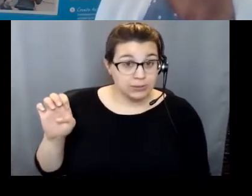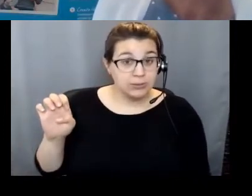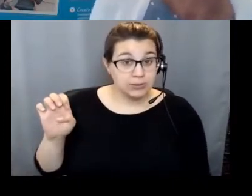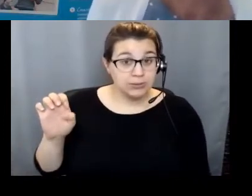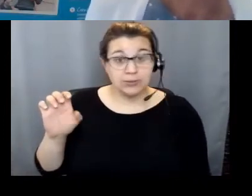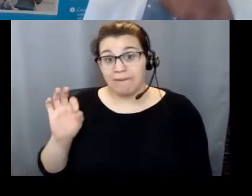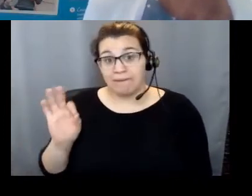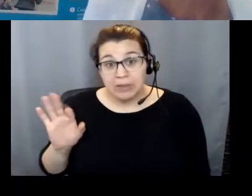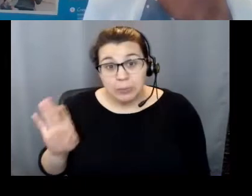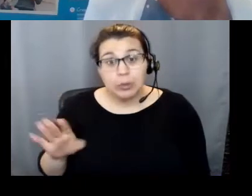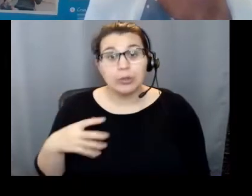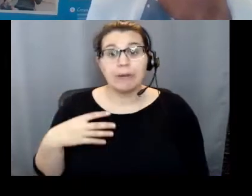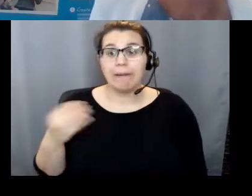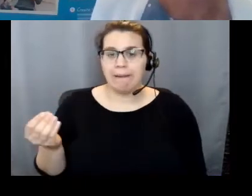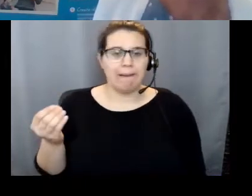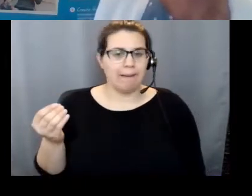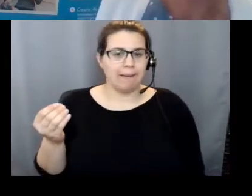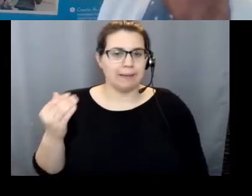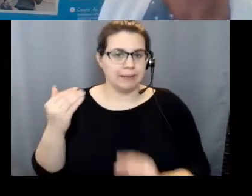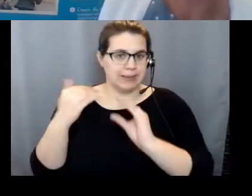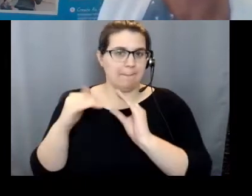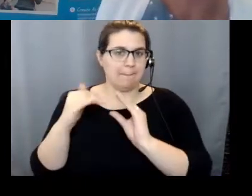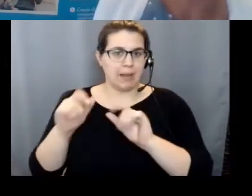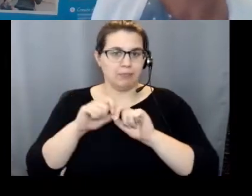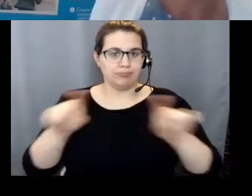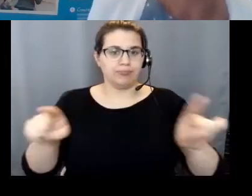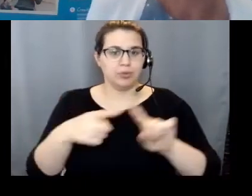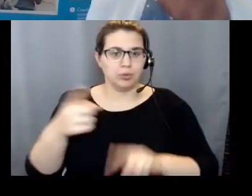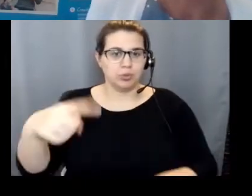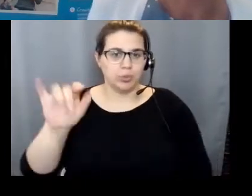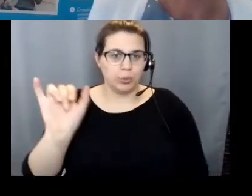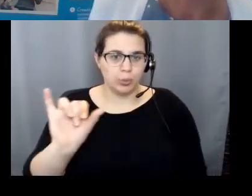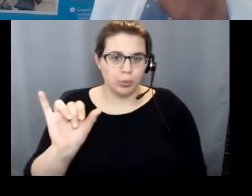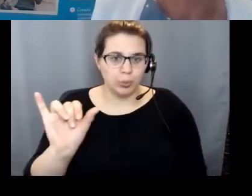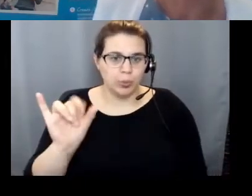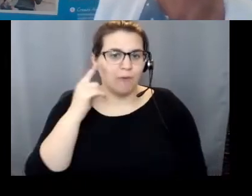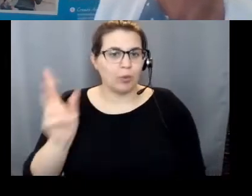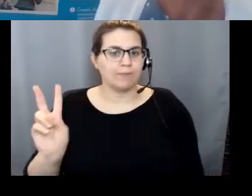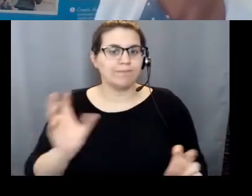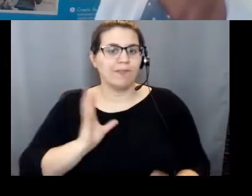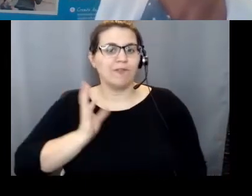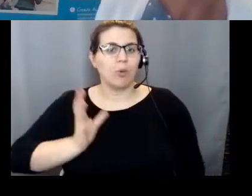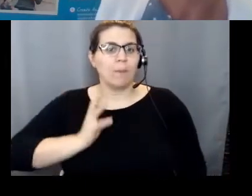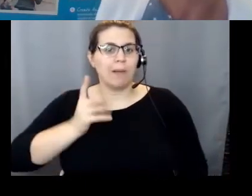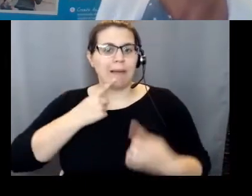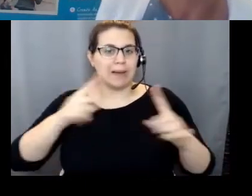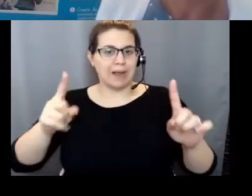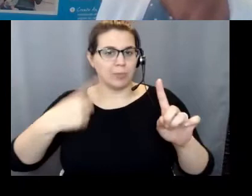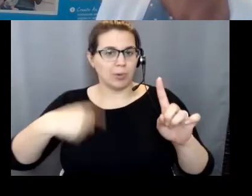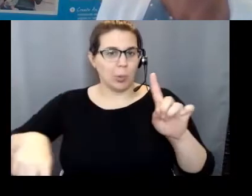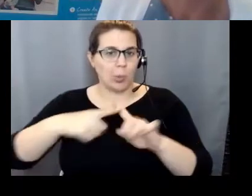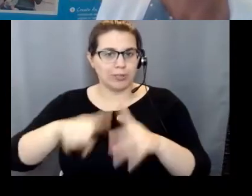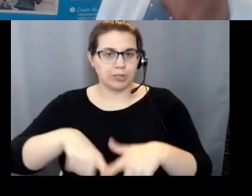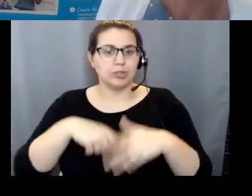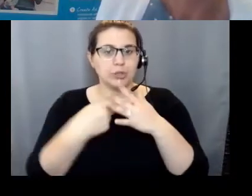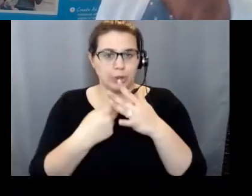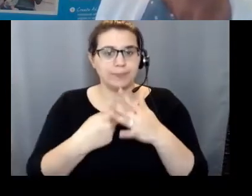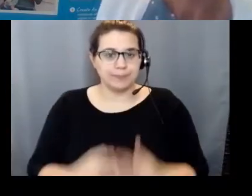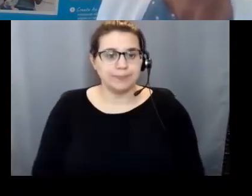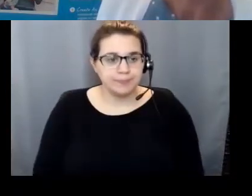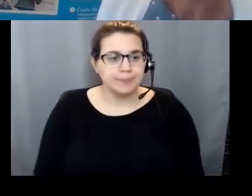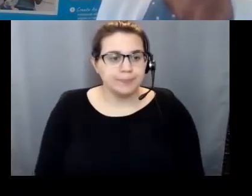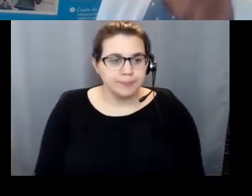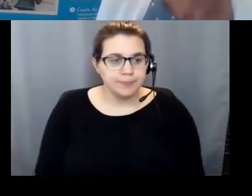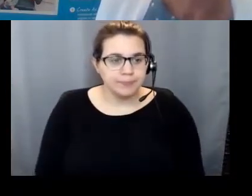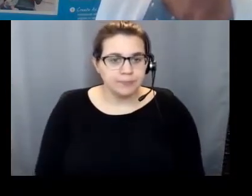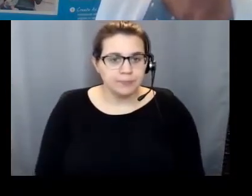page, and of course you can look for emails from WVABLE for a formal announcement when this update is in effect.